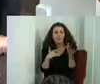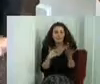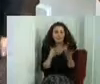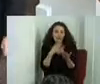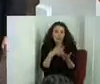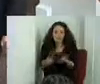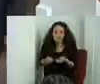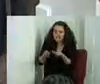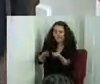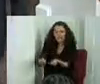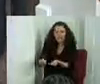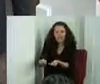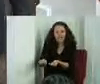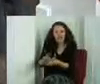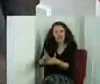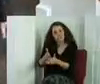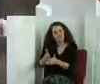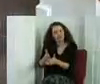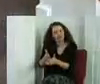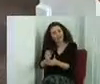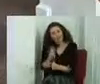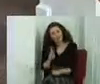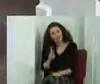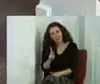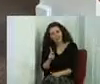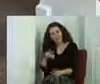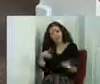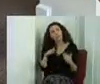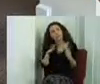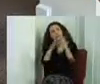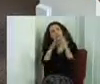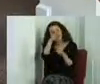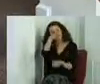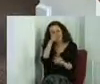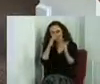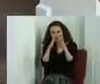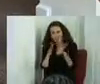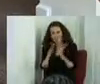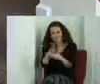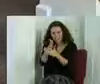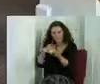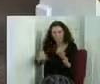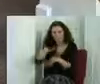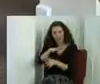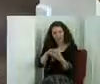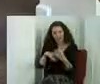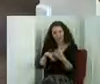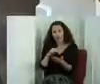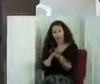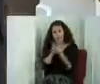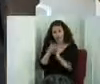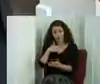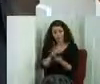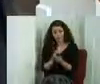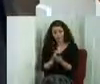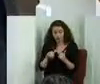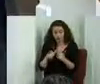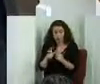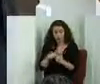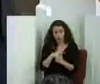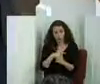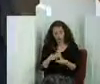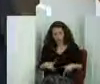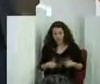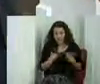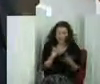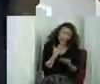it, to be present in God's house with some of it, and to allow it to become a part of the way in which we live, in